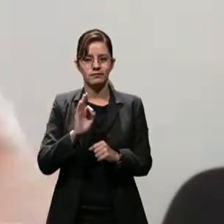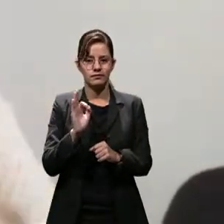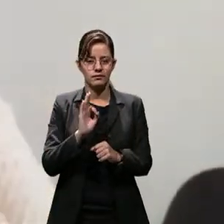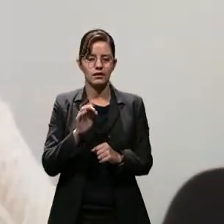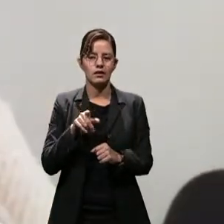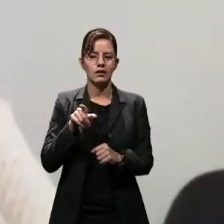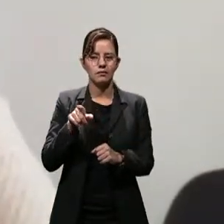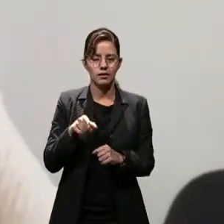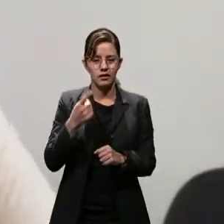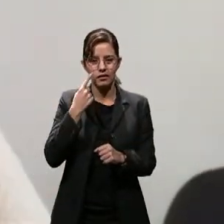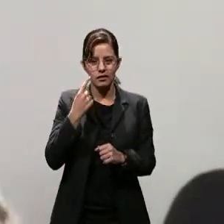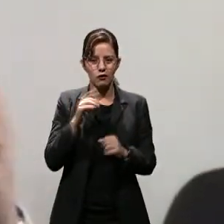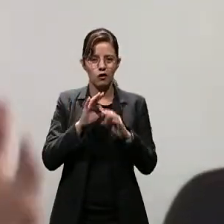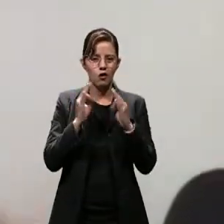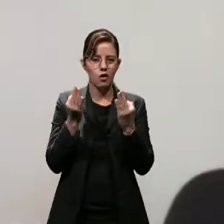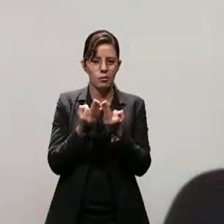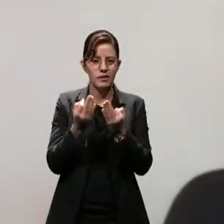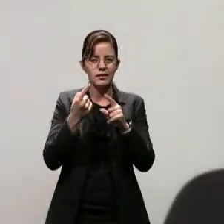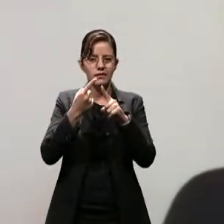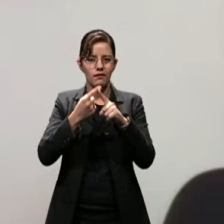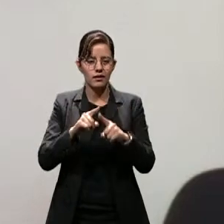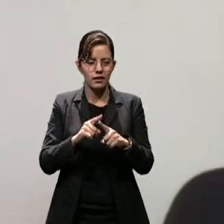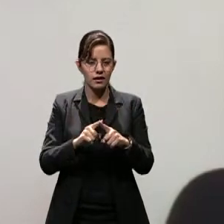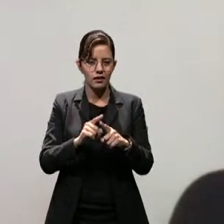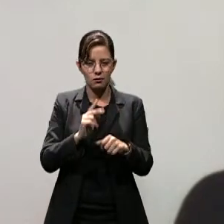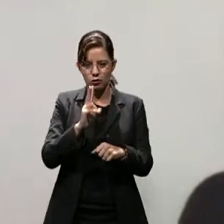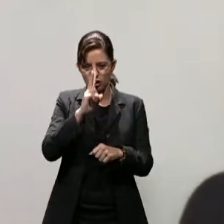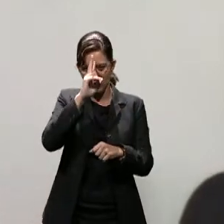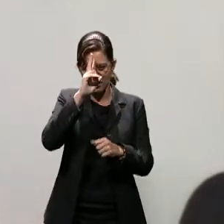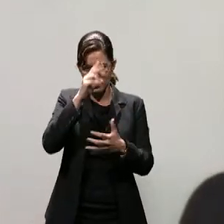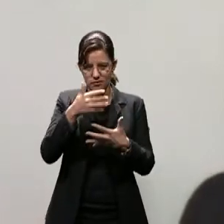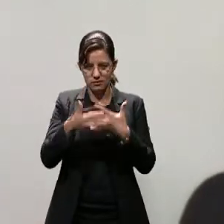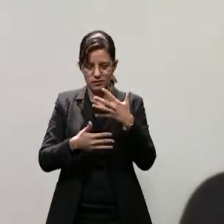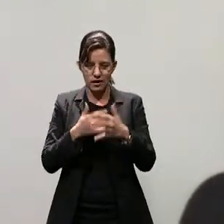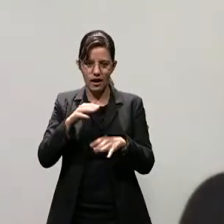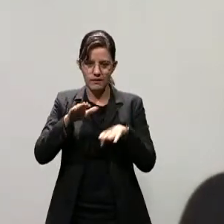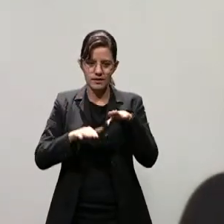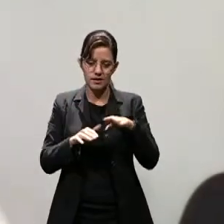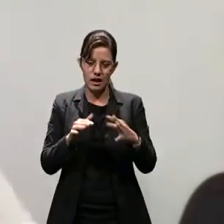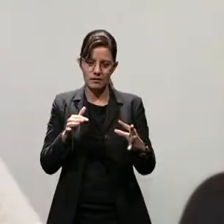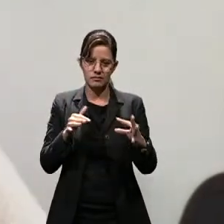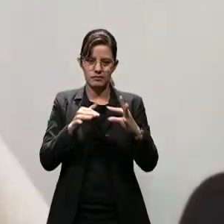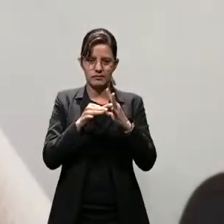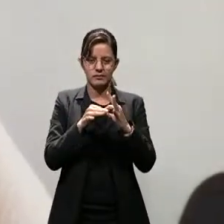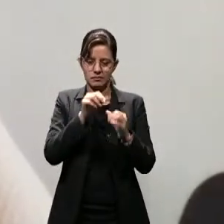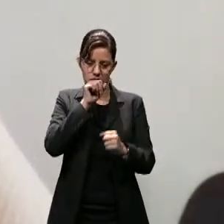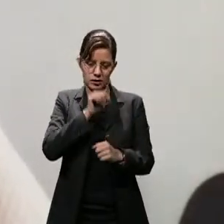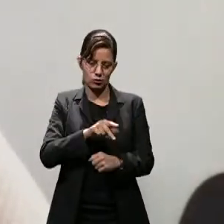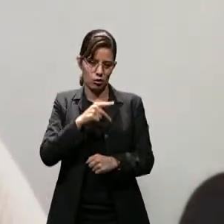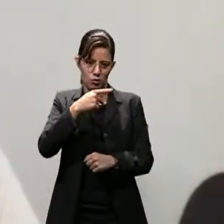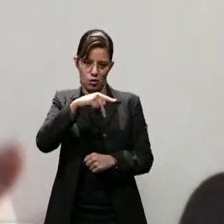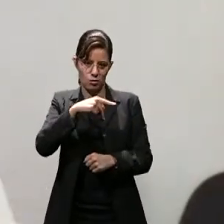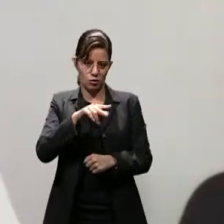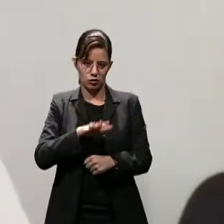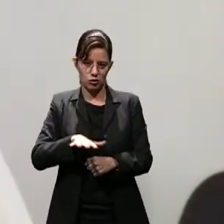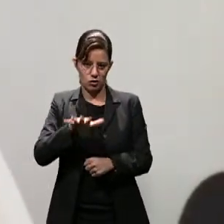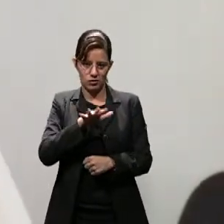or certain mechanisms of certain type of violence that we are seeing are quite linked to this